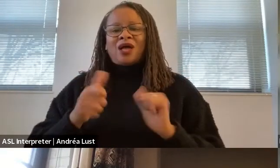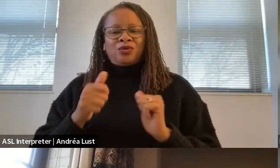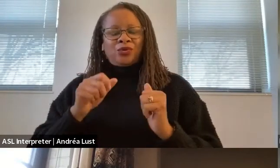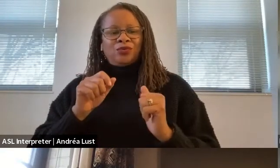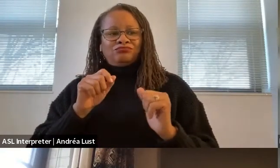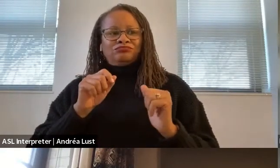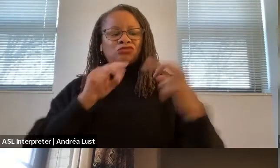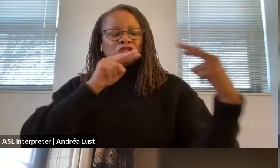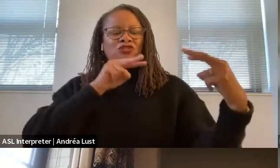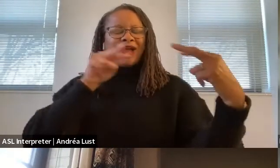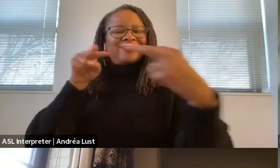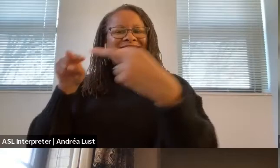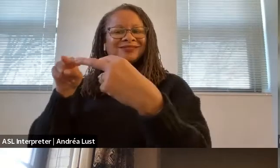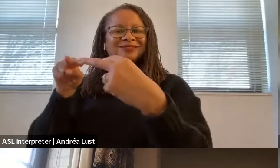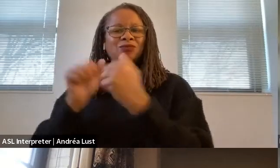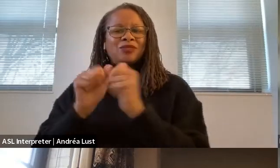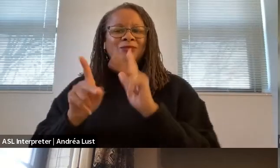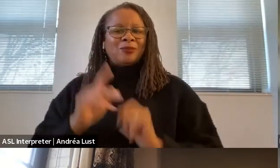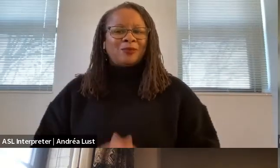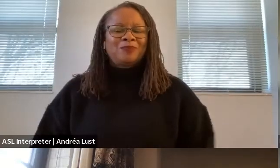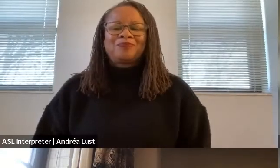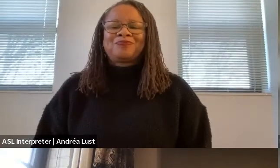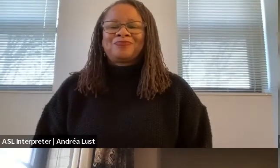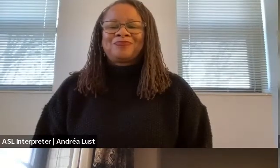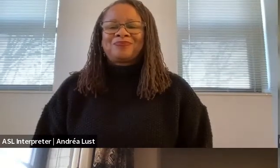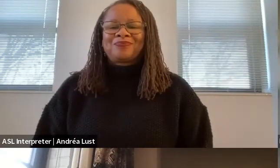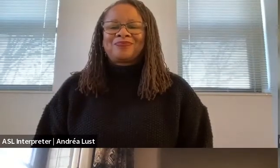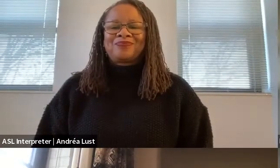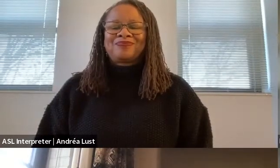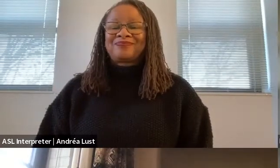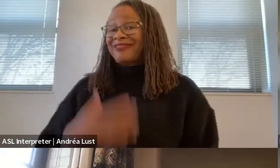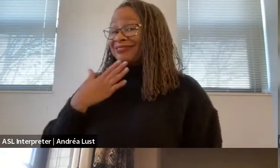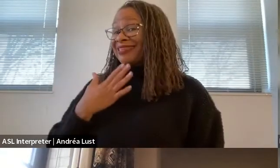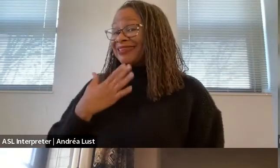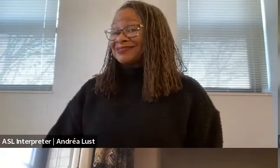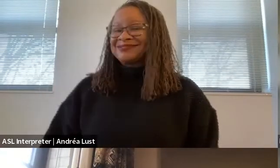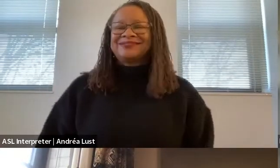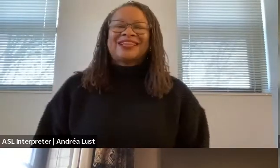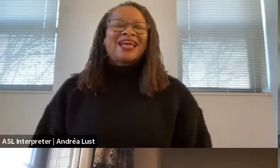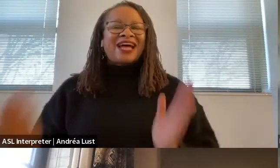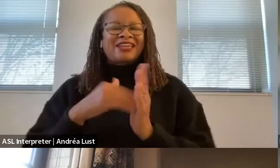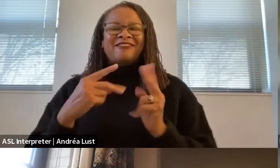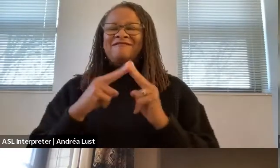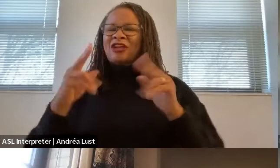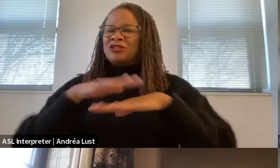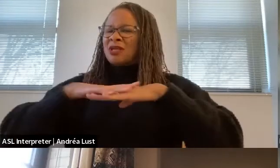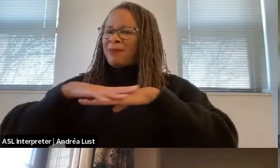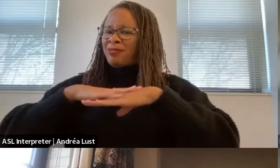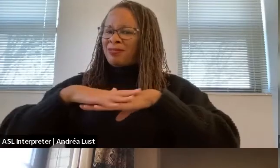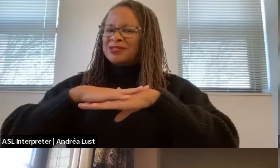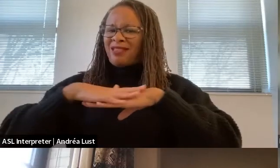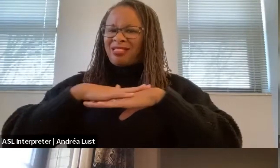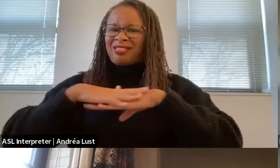people. Thanks. Yeah, and again, you know, very, very subtle, where there could have been